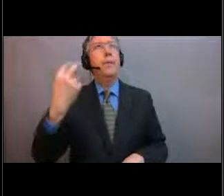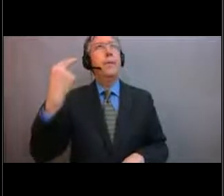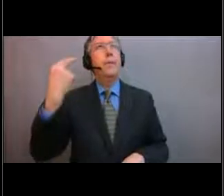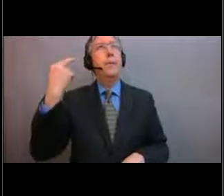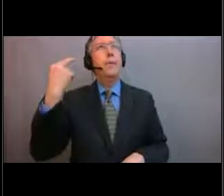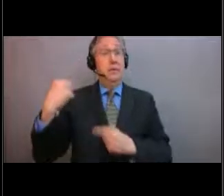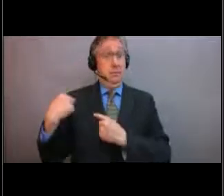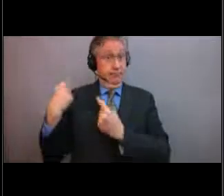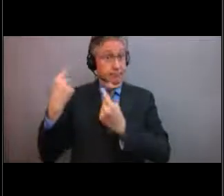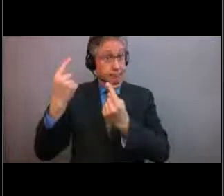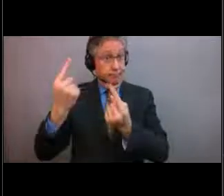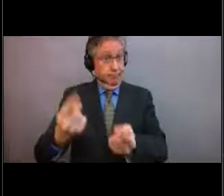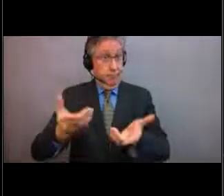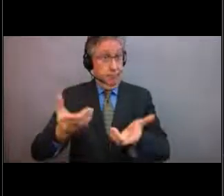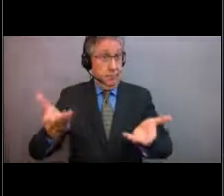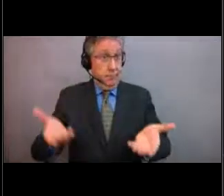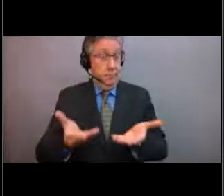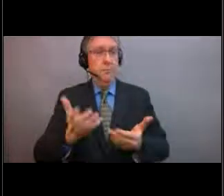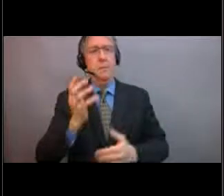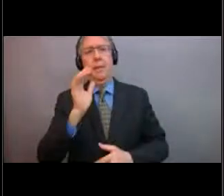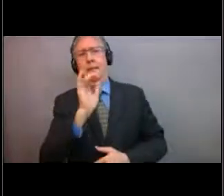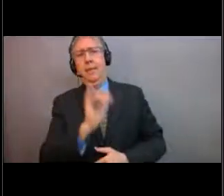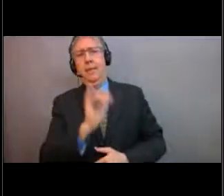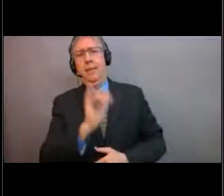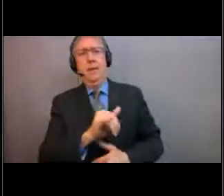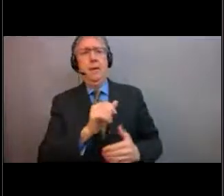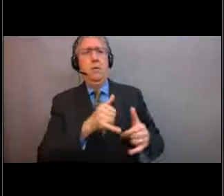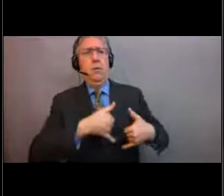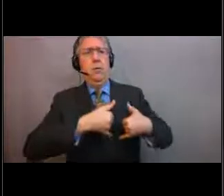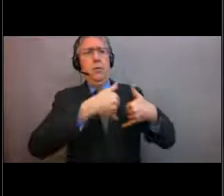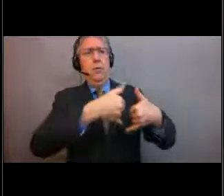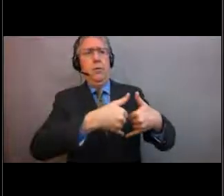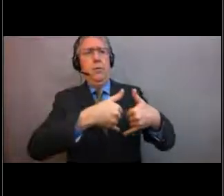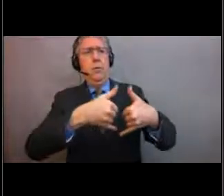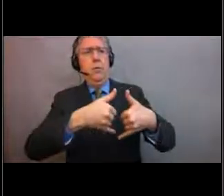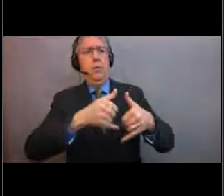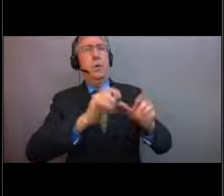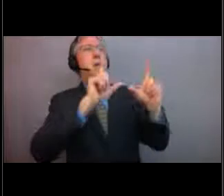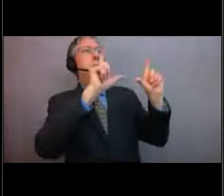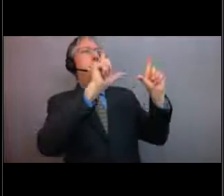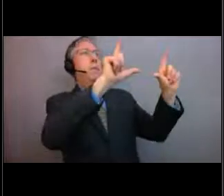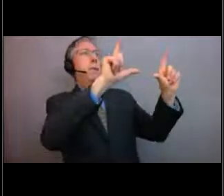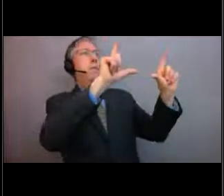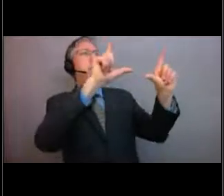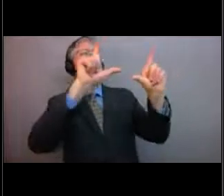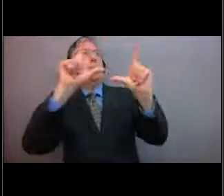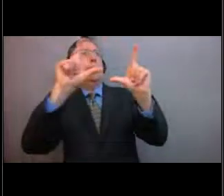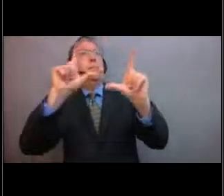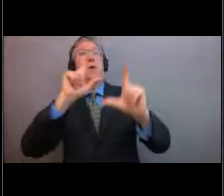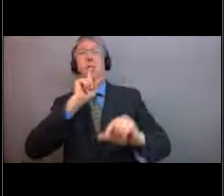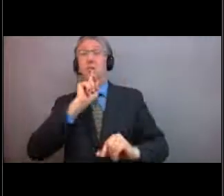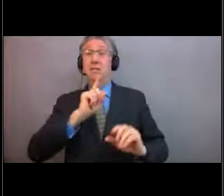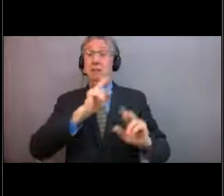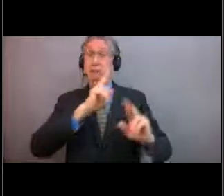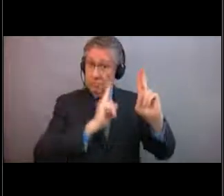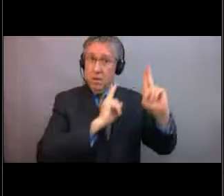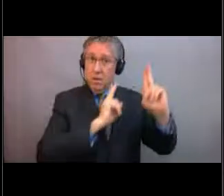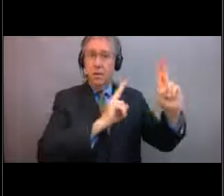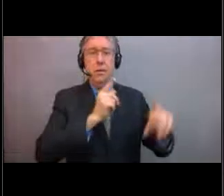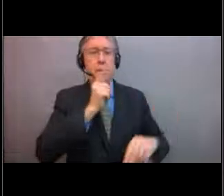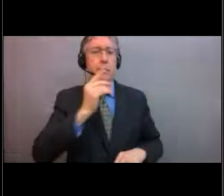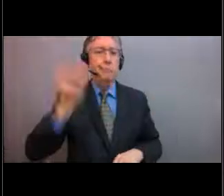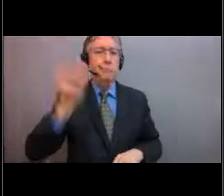here, what a prestigious place these awards have on the walls of previous recipients. This means a lot